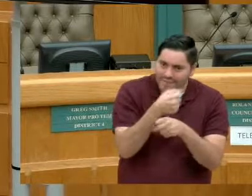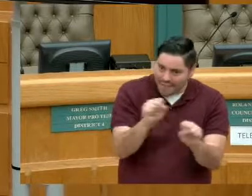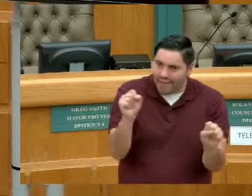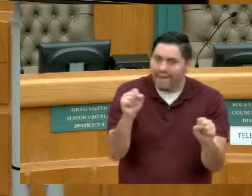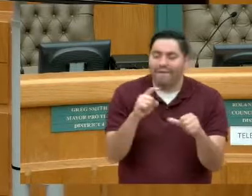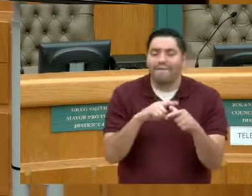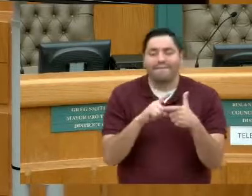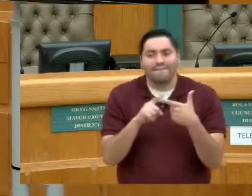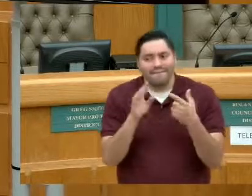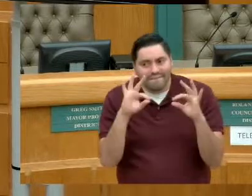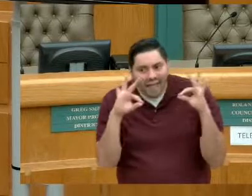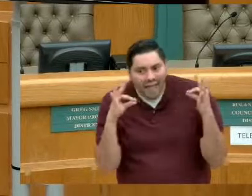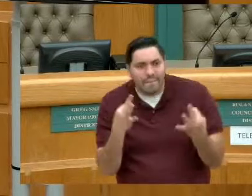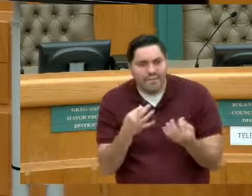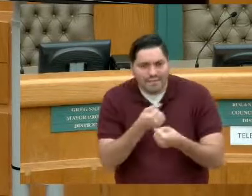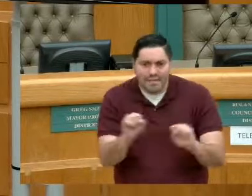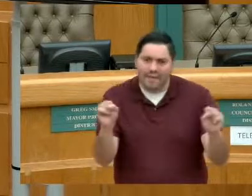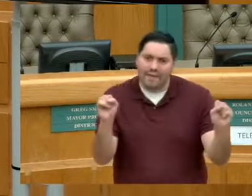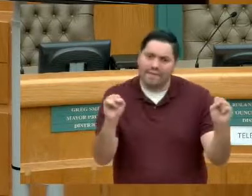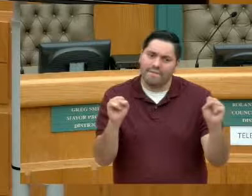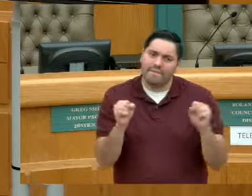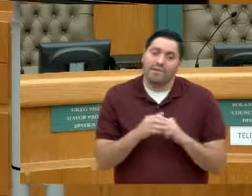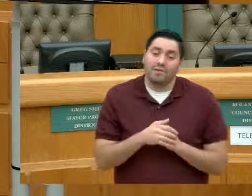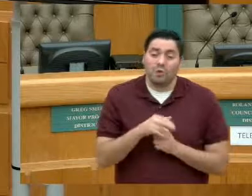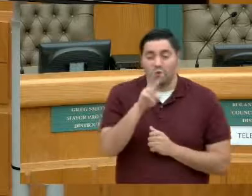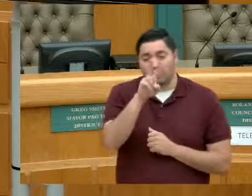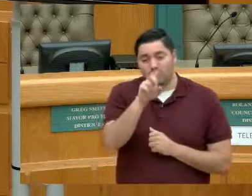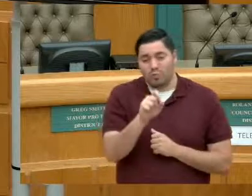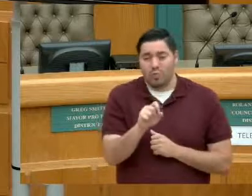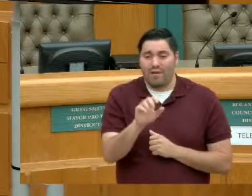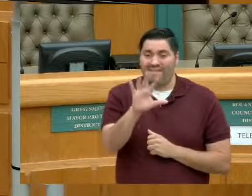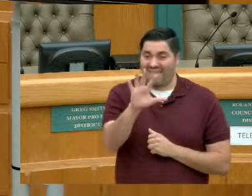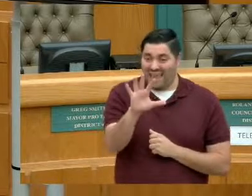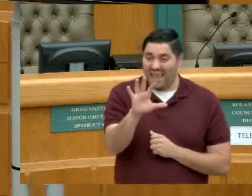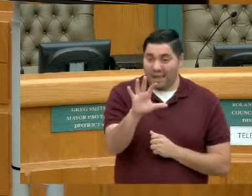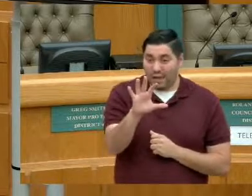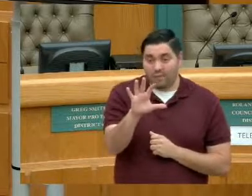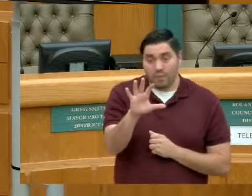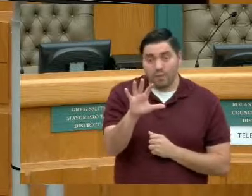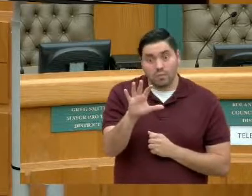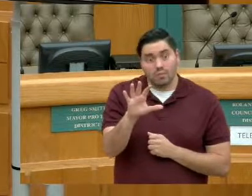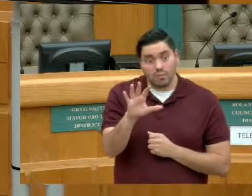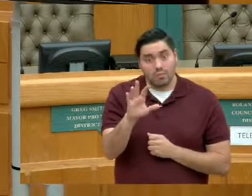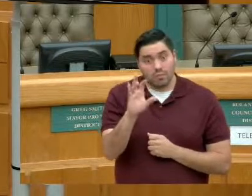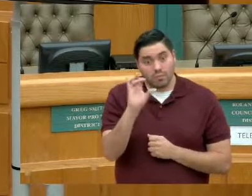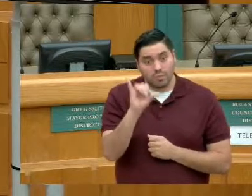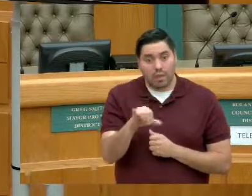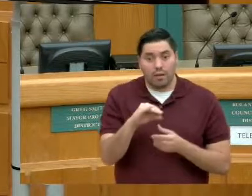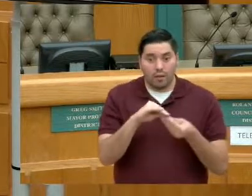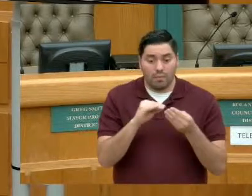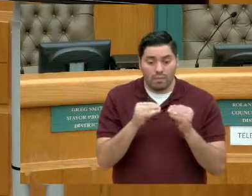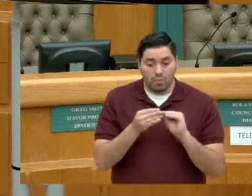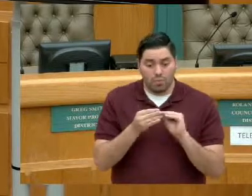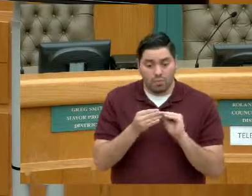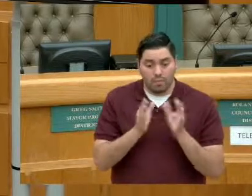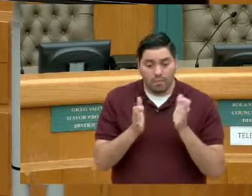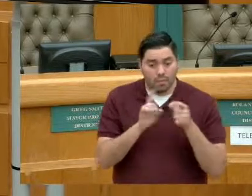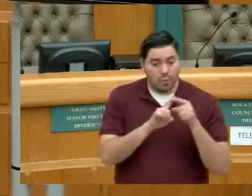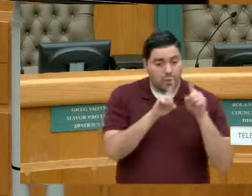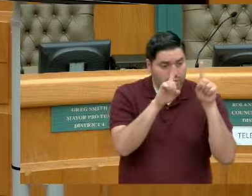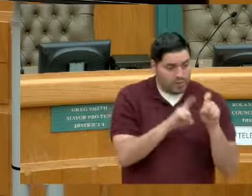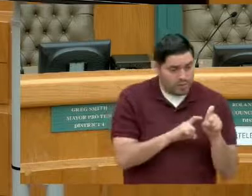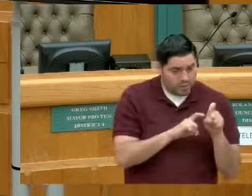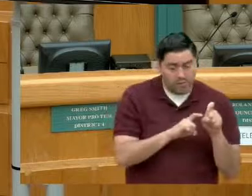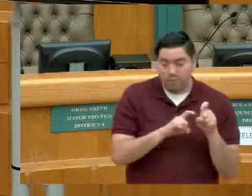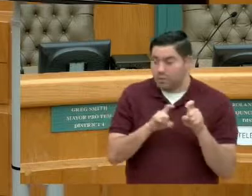families safe. So a 2.5% ratio of tests to positive